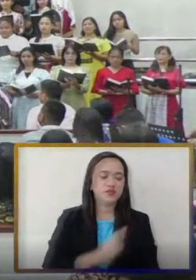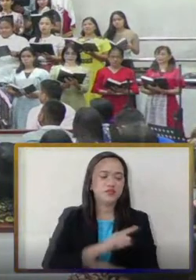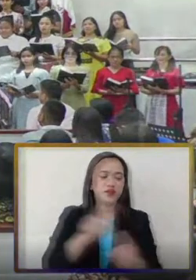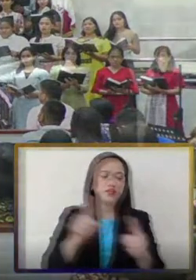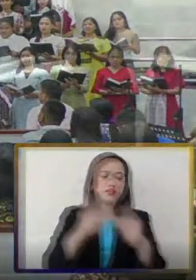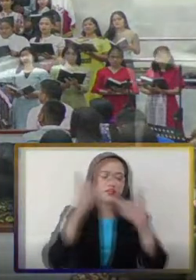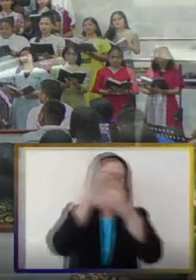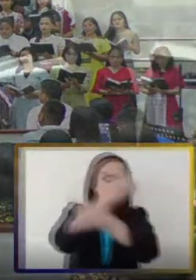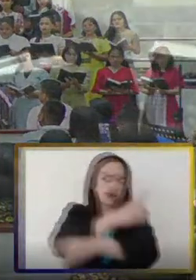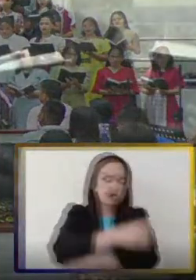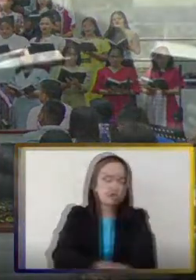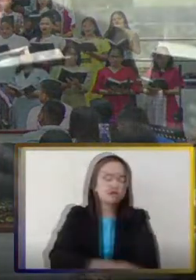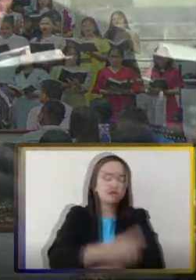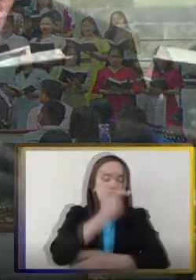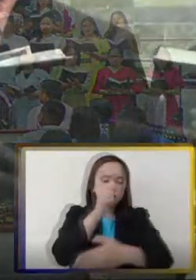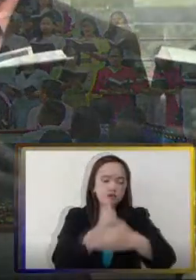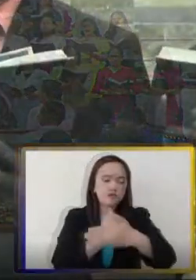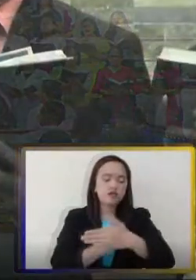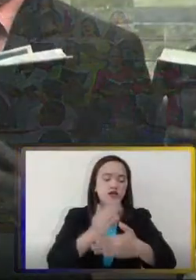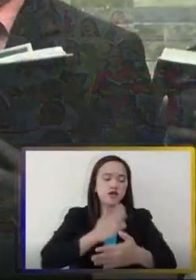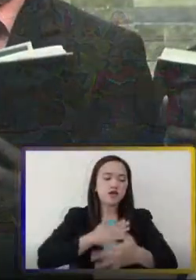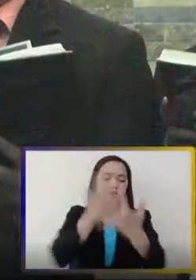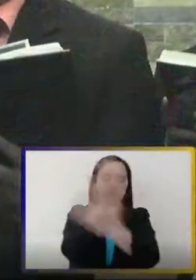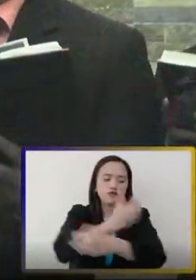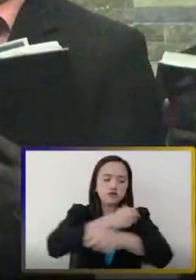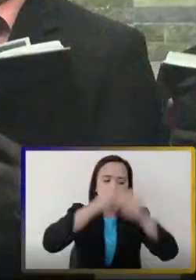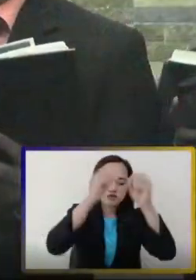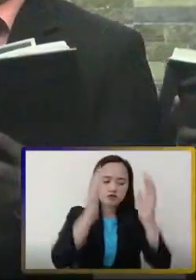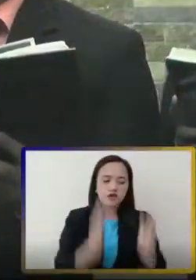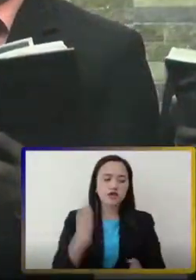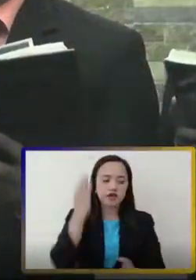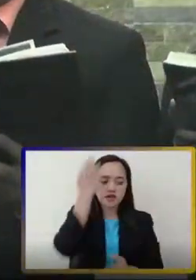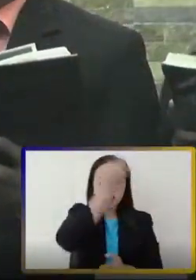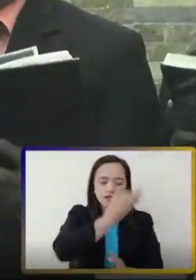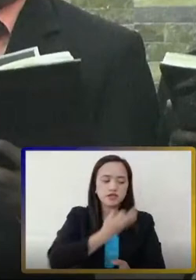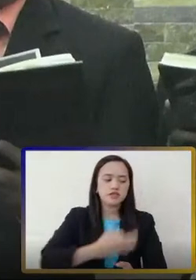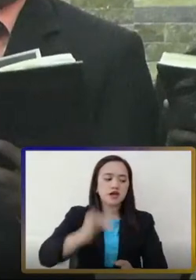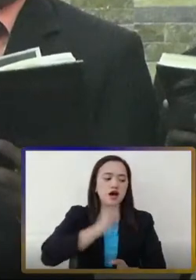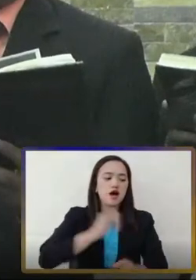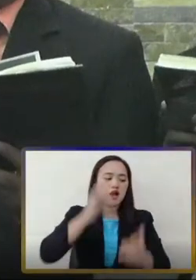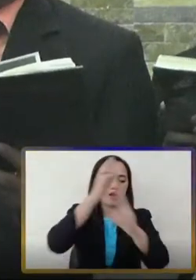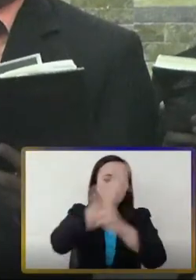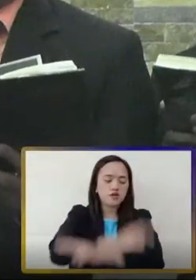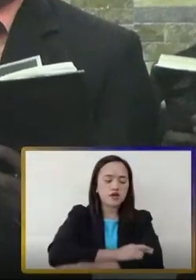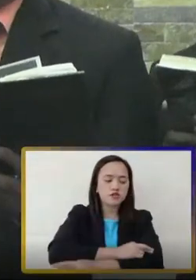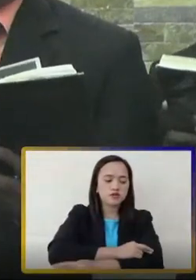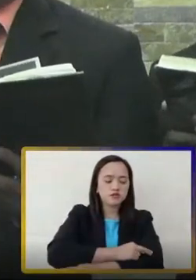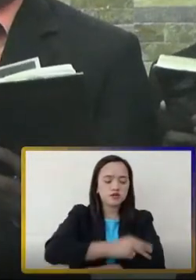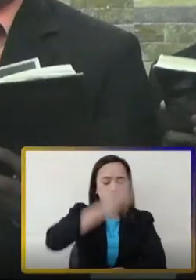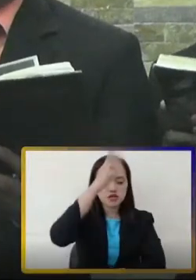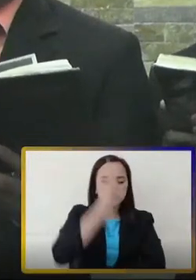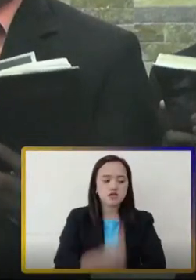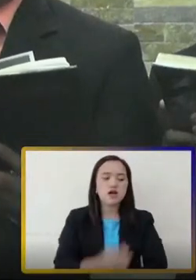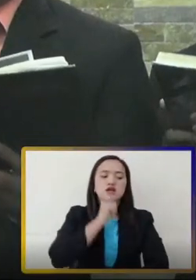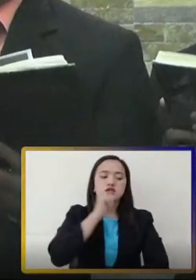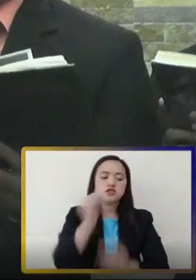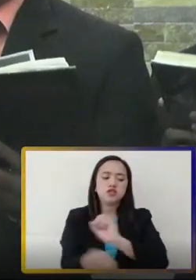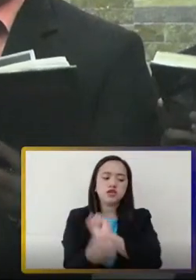When darkness hides my Savior's face, I rest on His